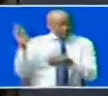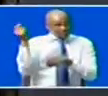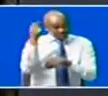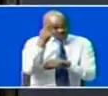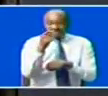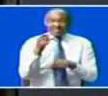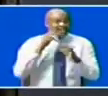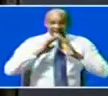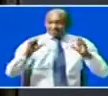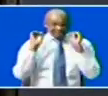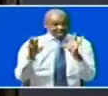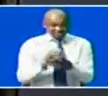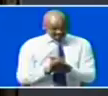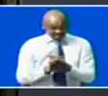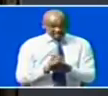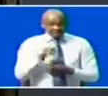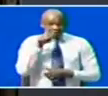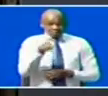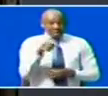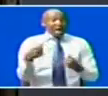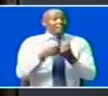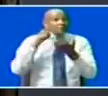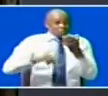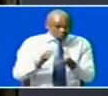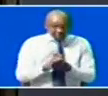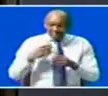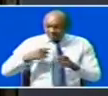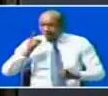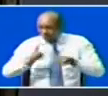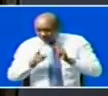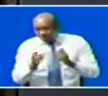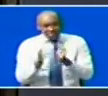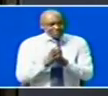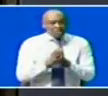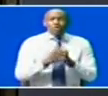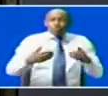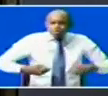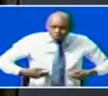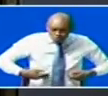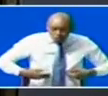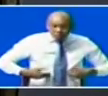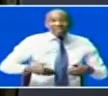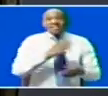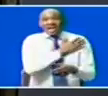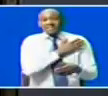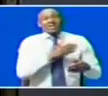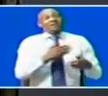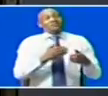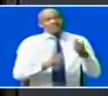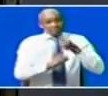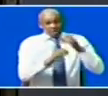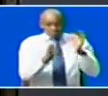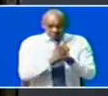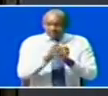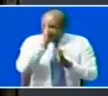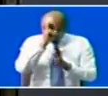correctly mentioned there. It was a day characterized by running battles between youth, mostly NASA supporters, and